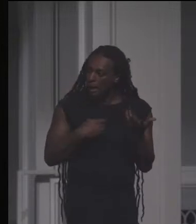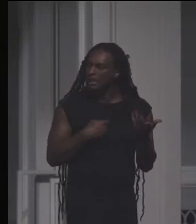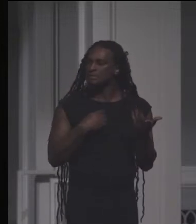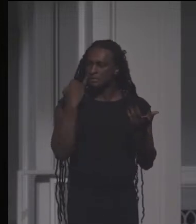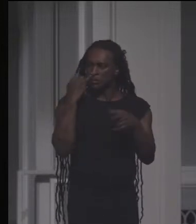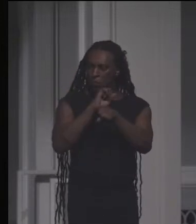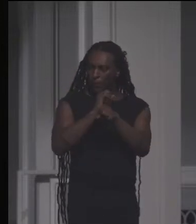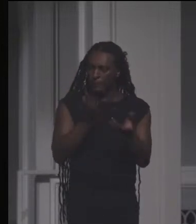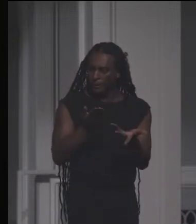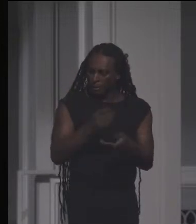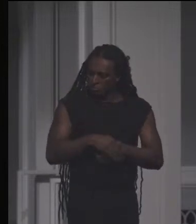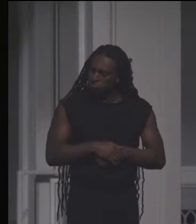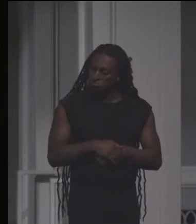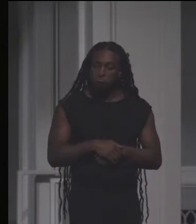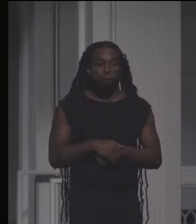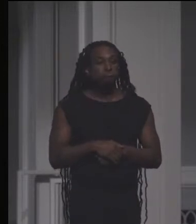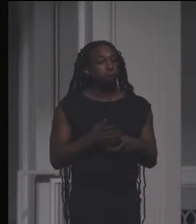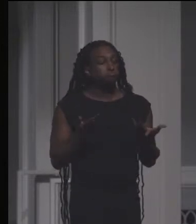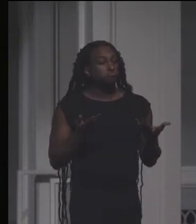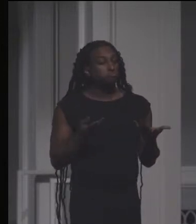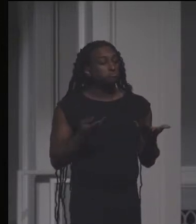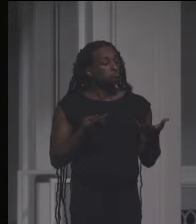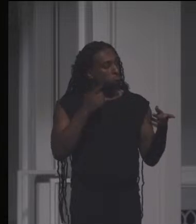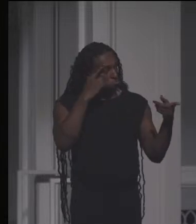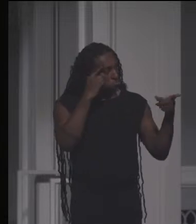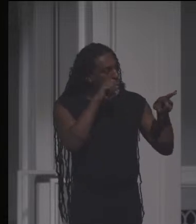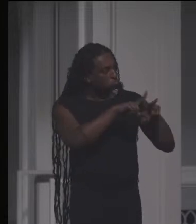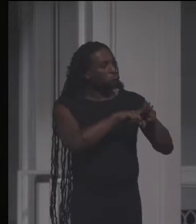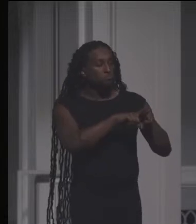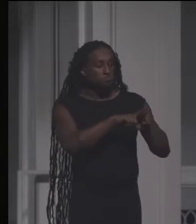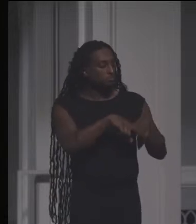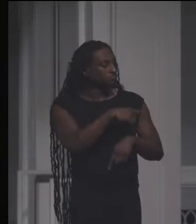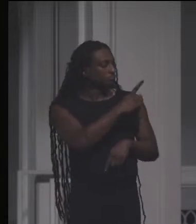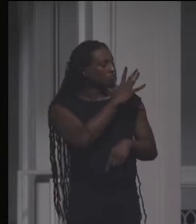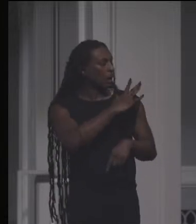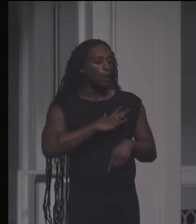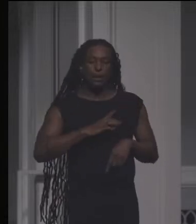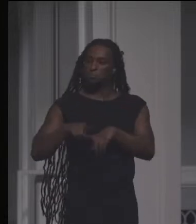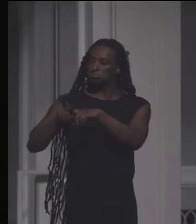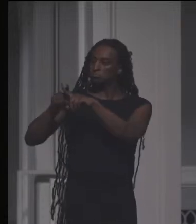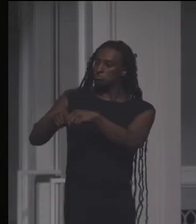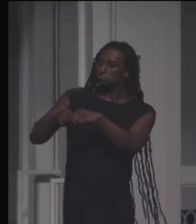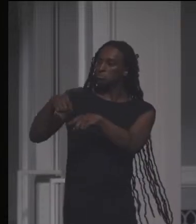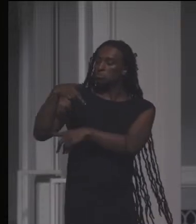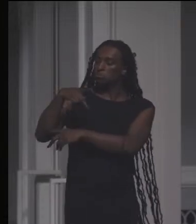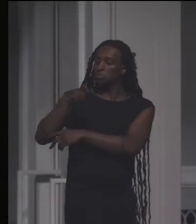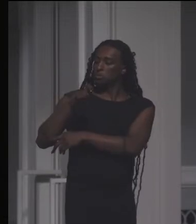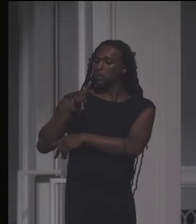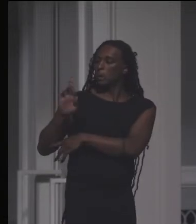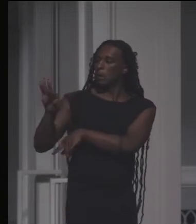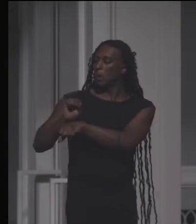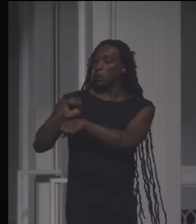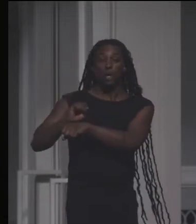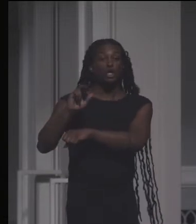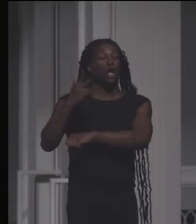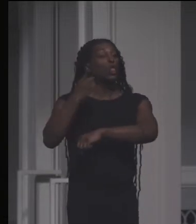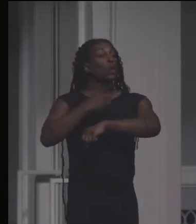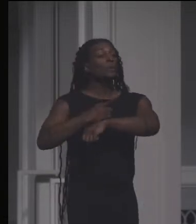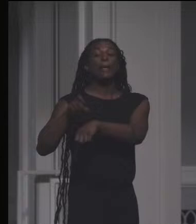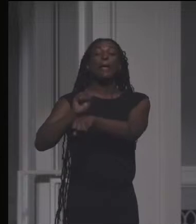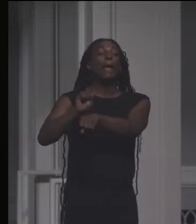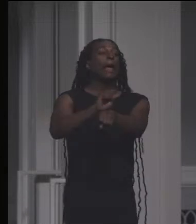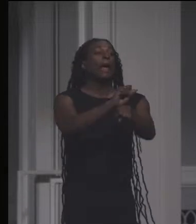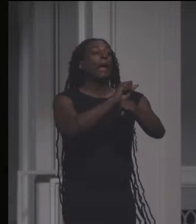So it was that Howell came to rely on Peretir. And by the third day, Modron and her